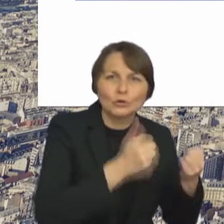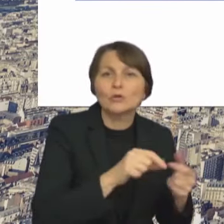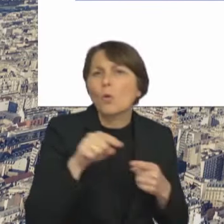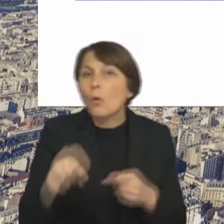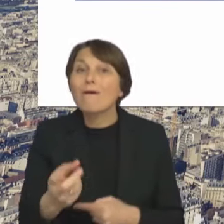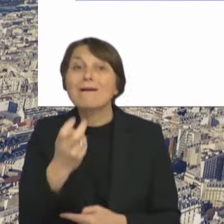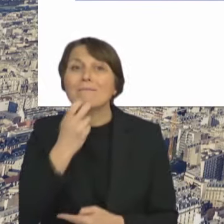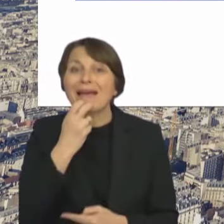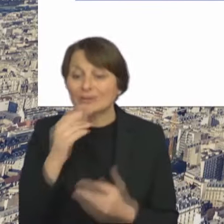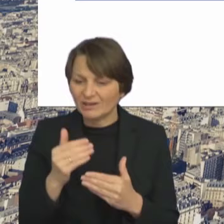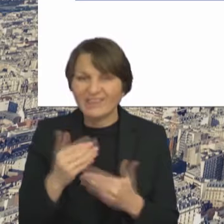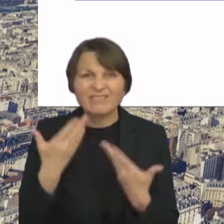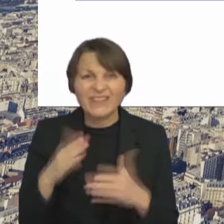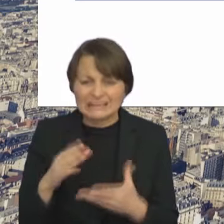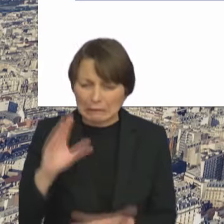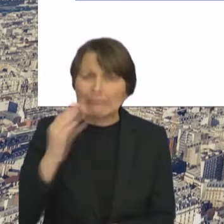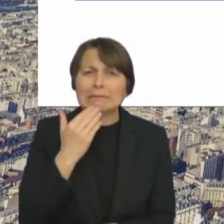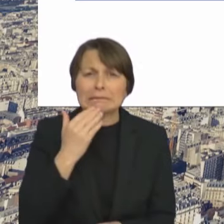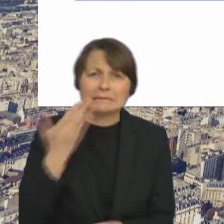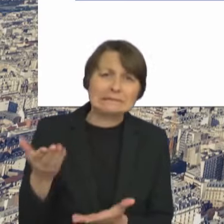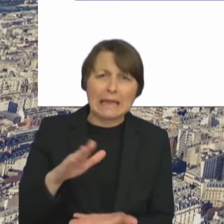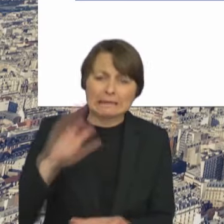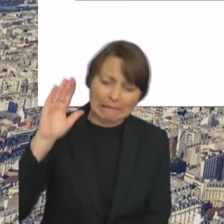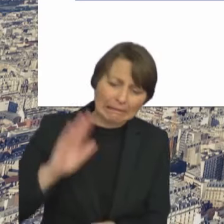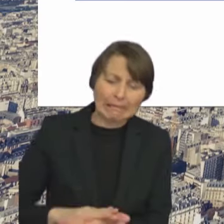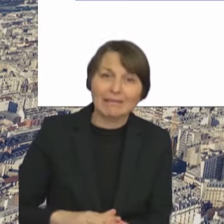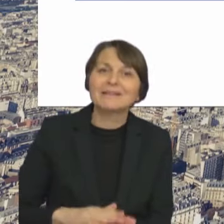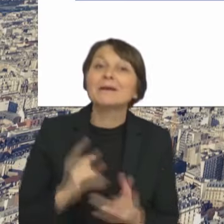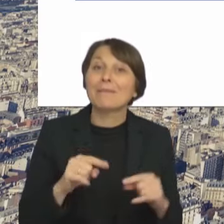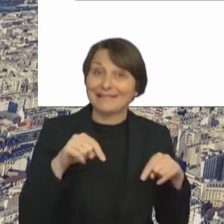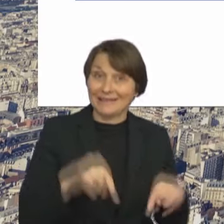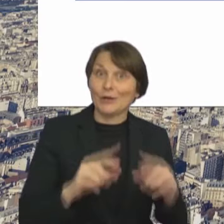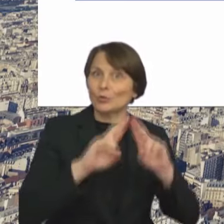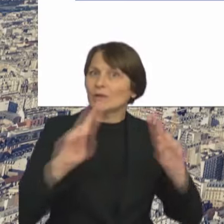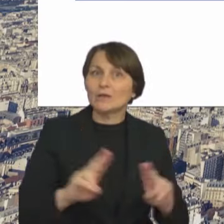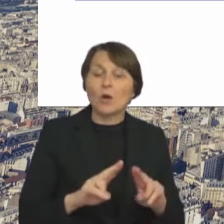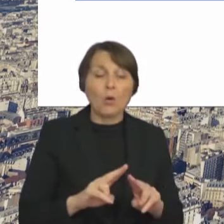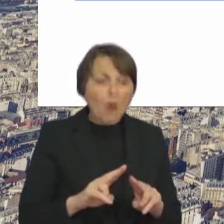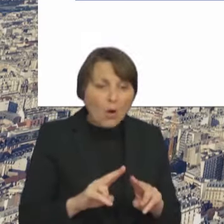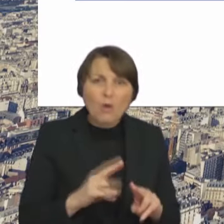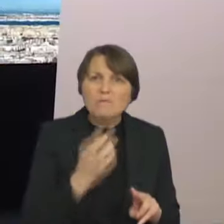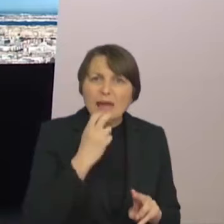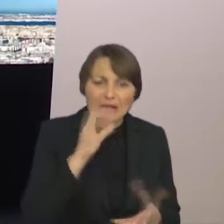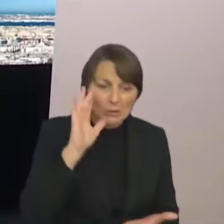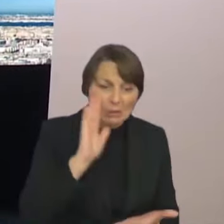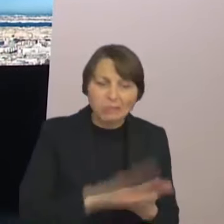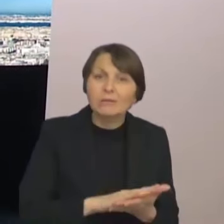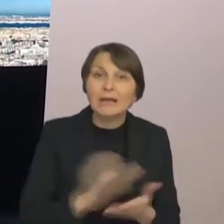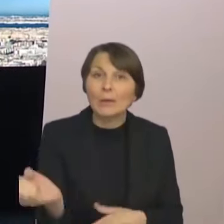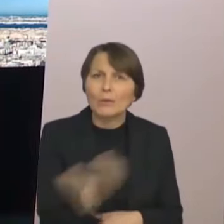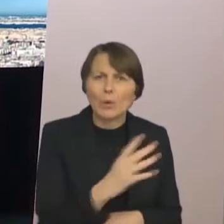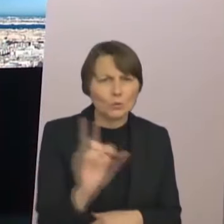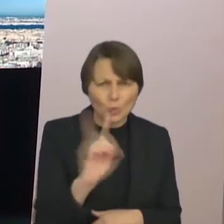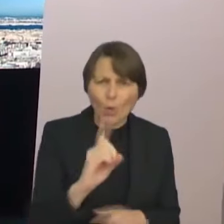Renault, our batteries are used, reused, and recycled. Now, we've